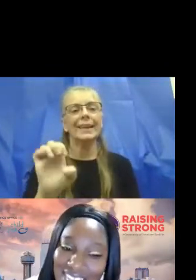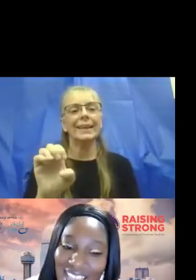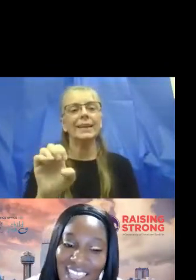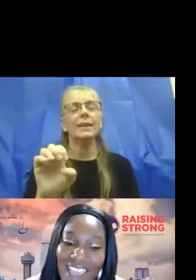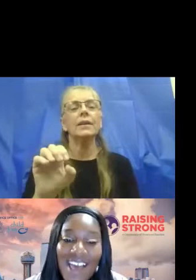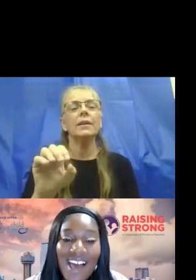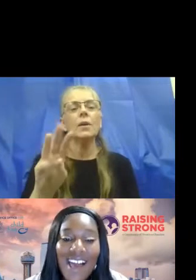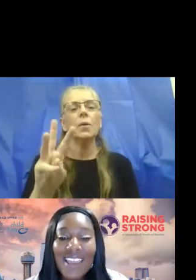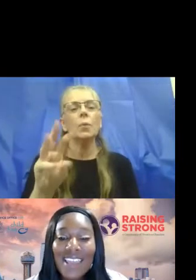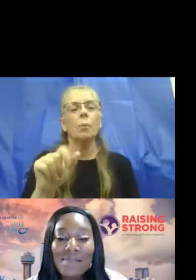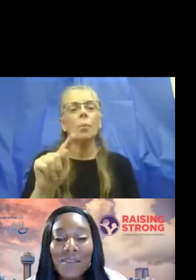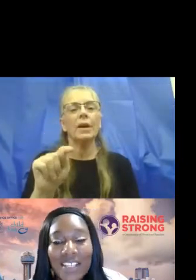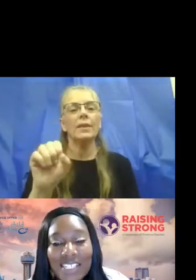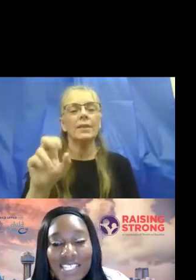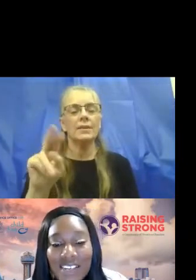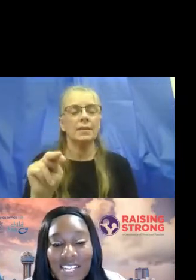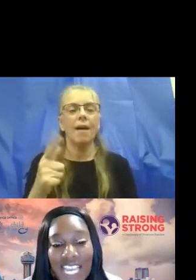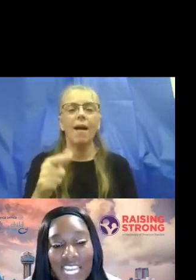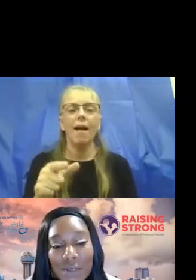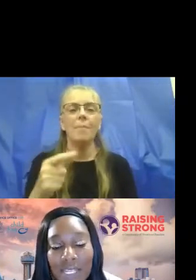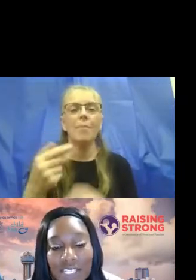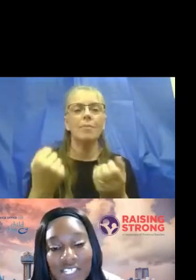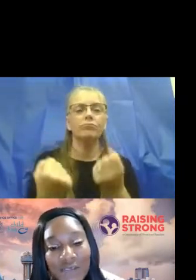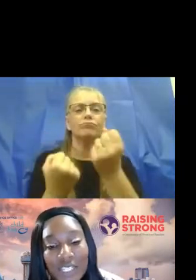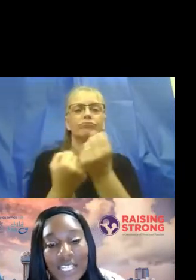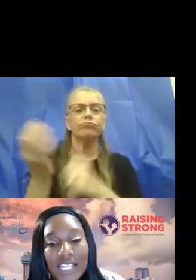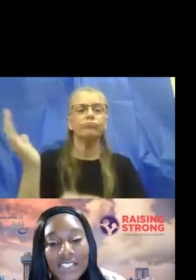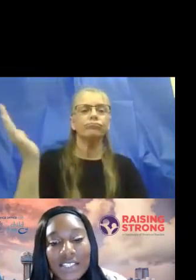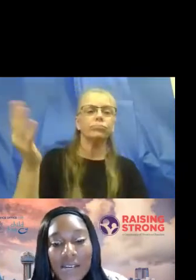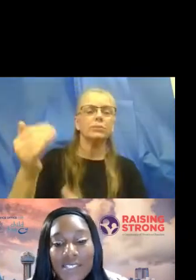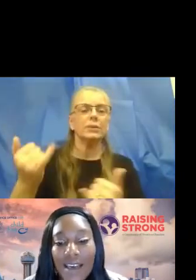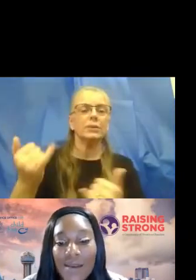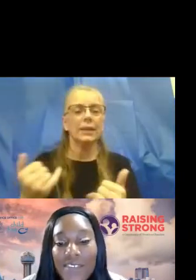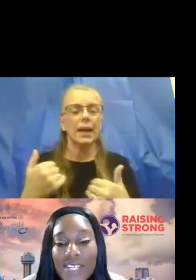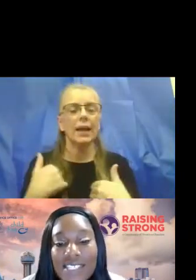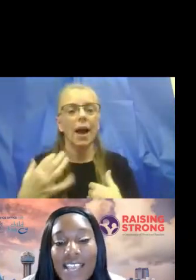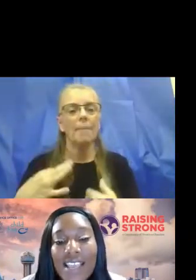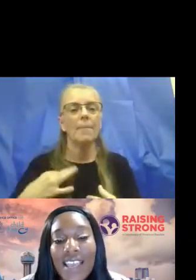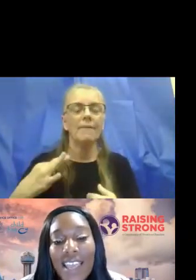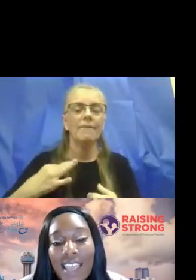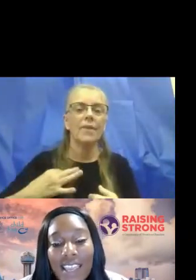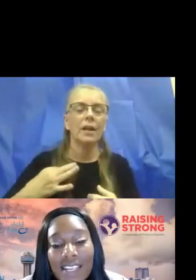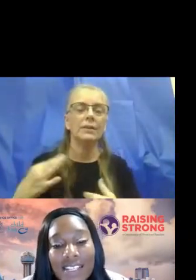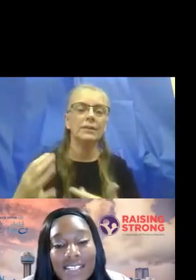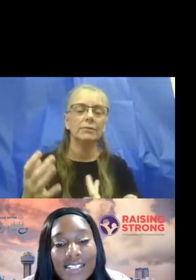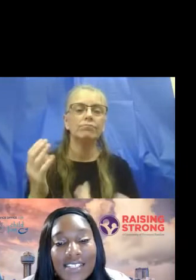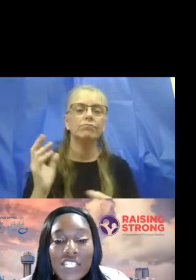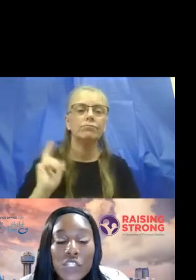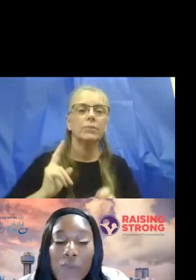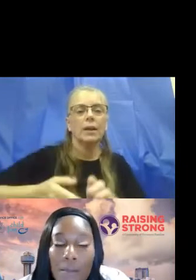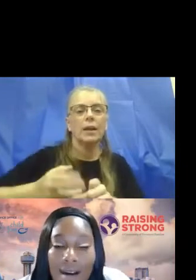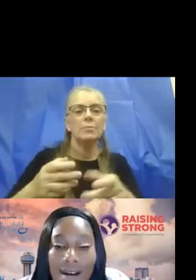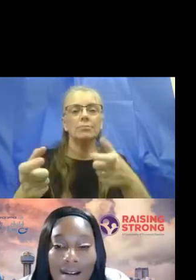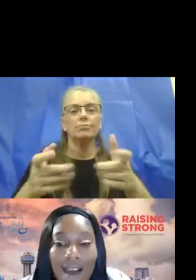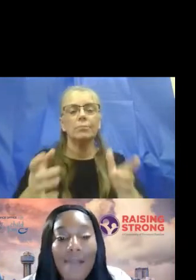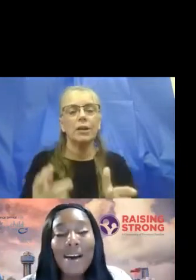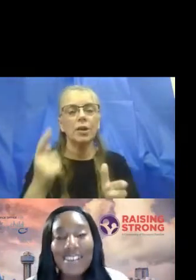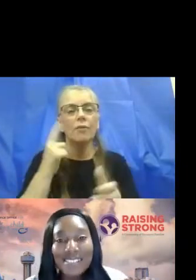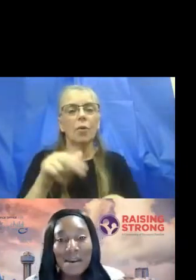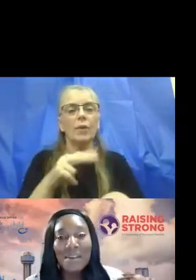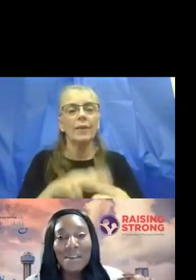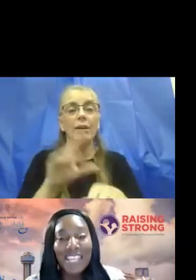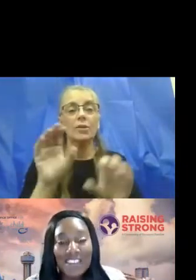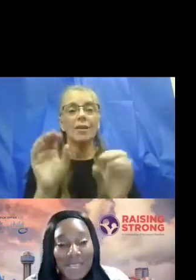host today. I am the Volunteer Engagement Manager for the National Service Office. And drum roll,